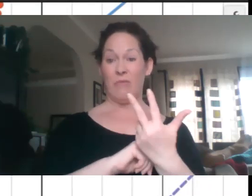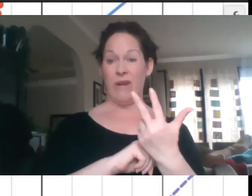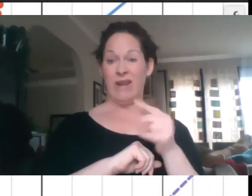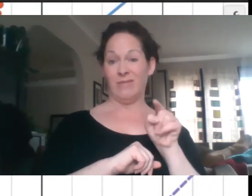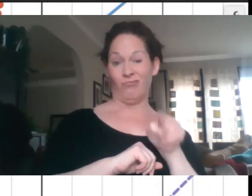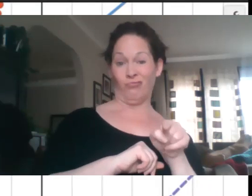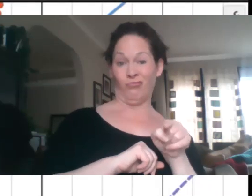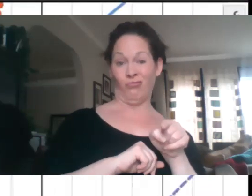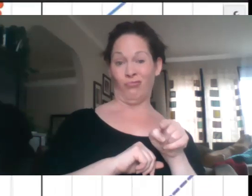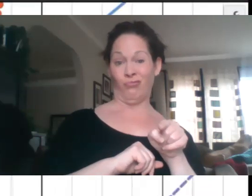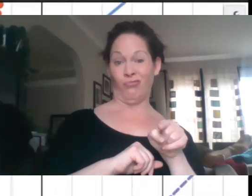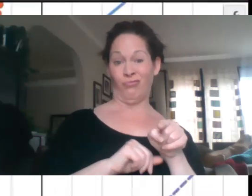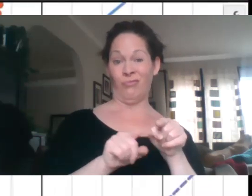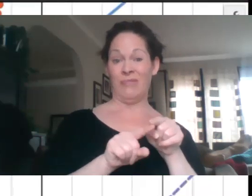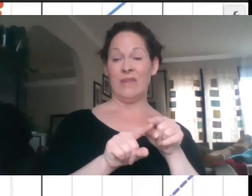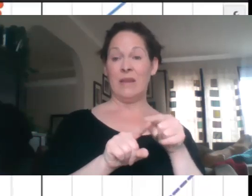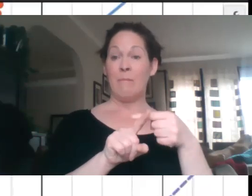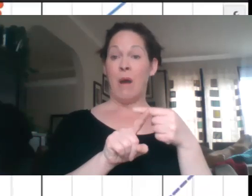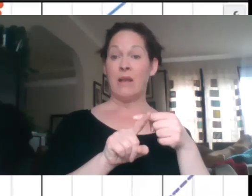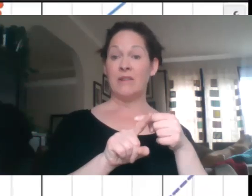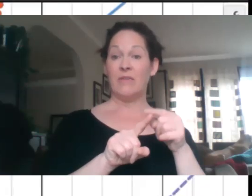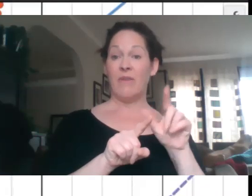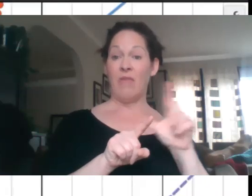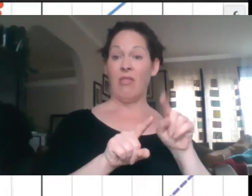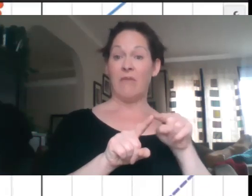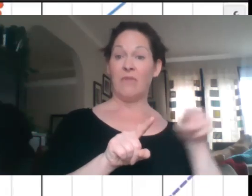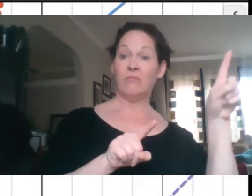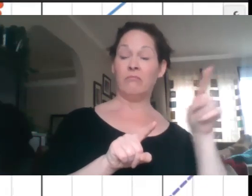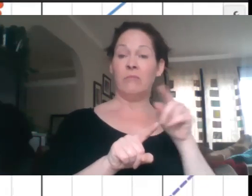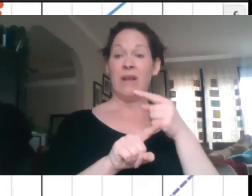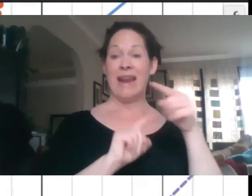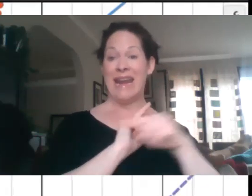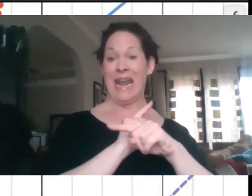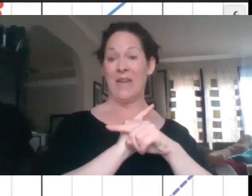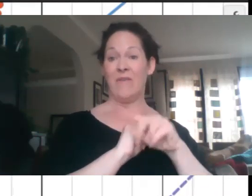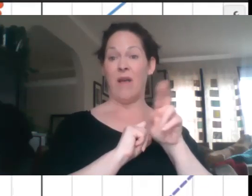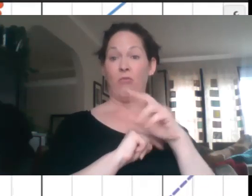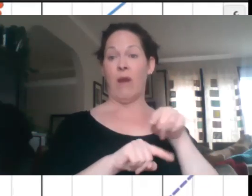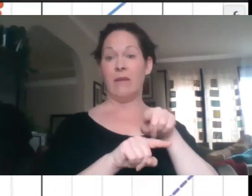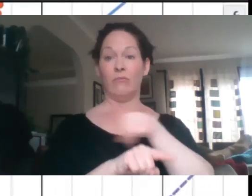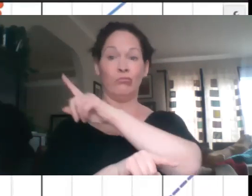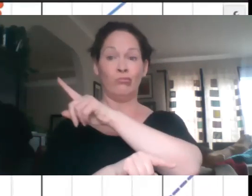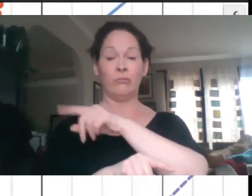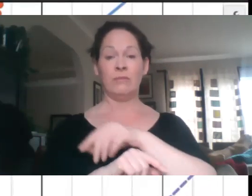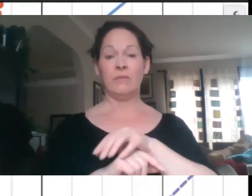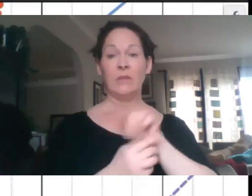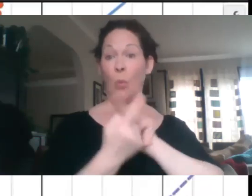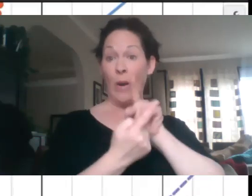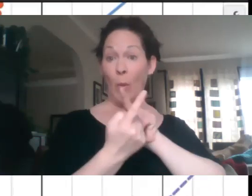it's positive values to the left, negative values to the right. So this isn't going to be